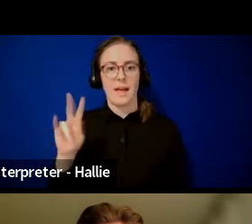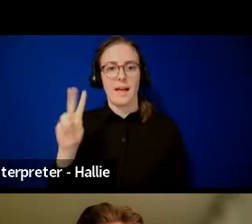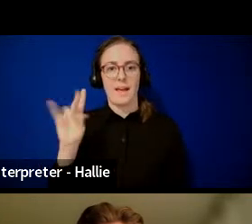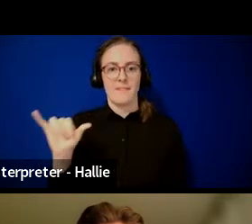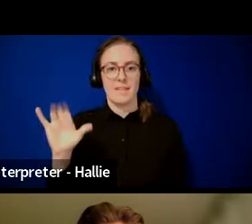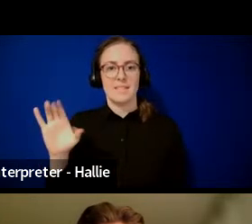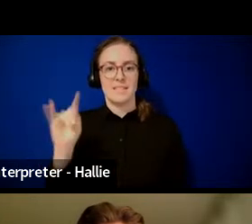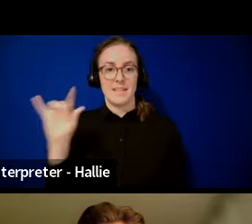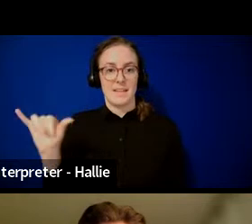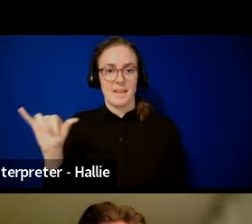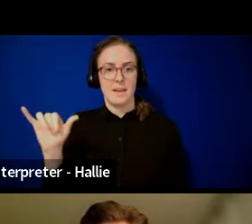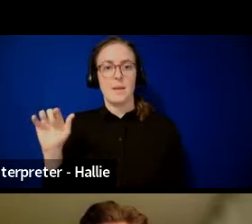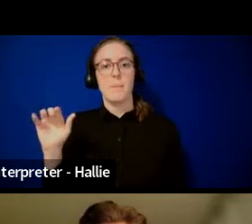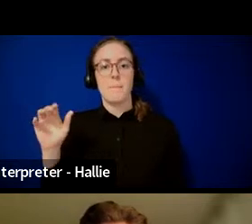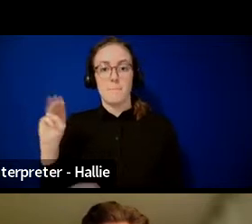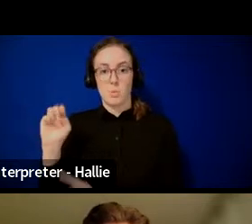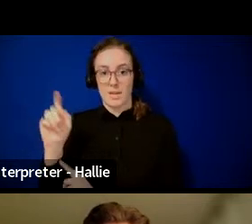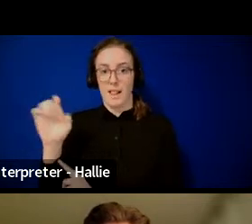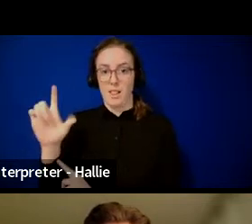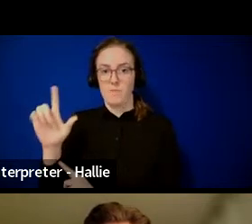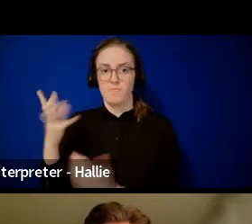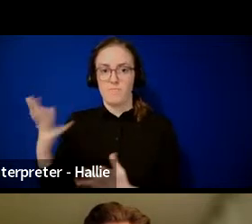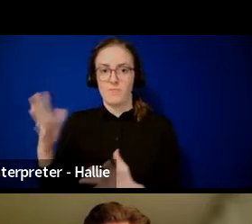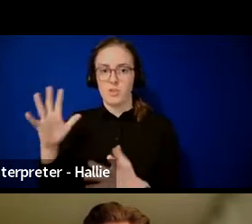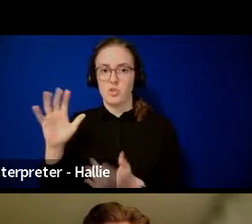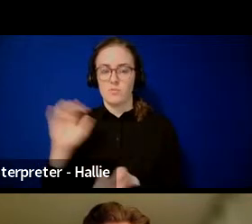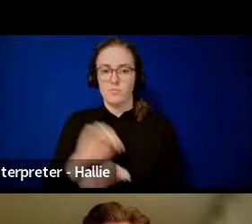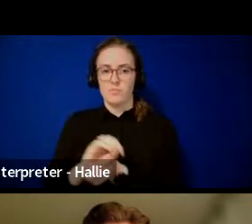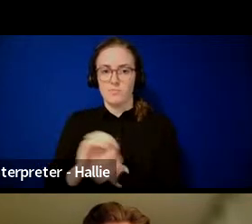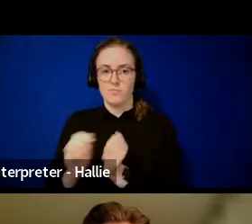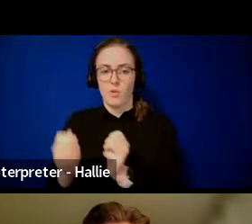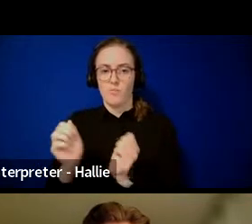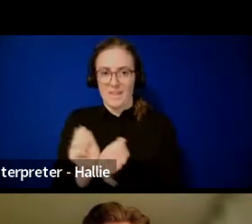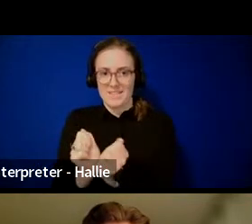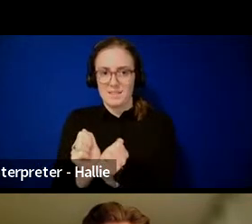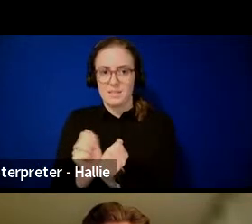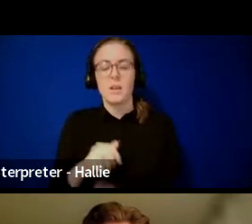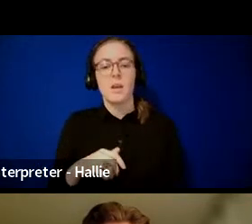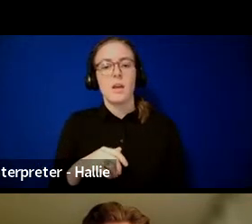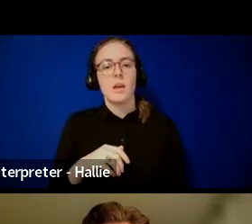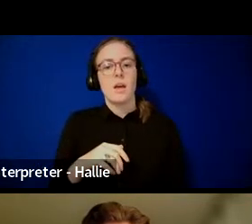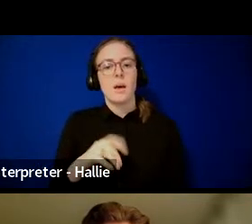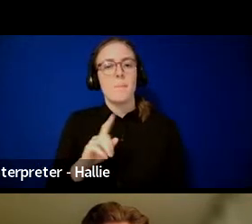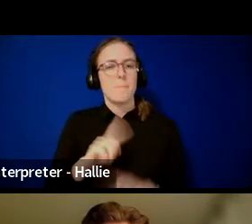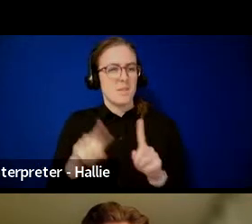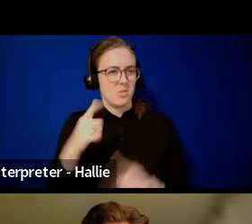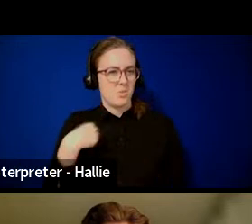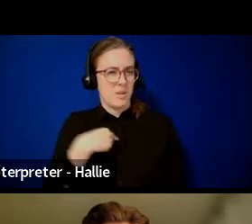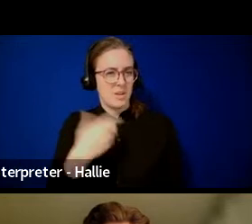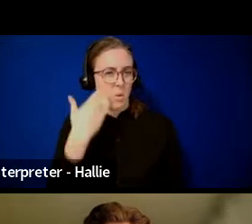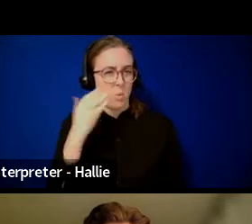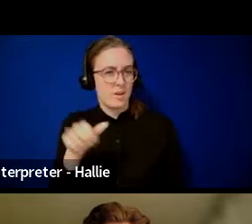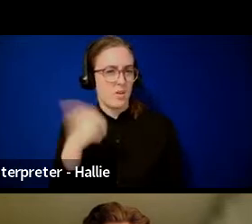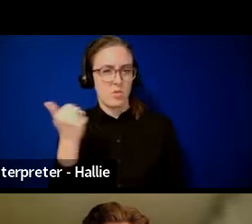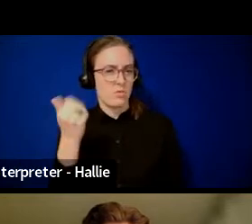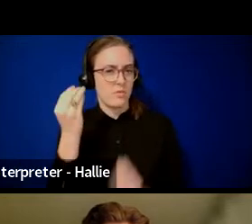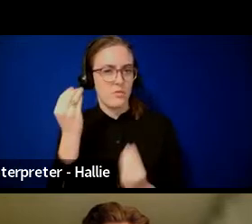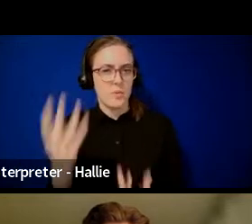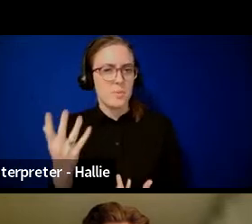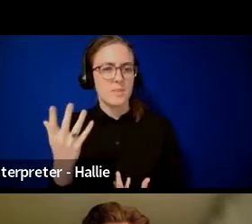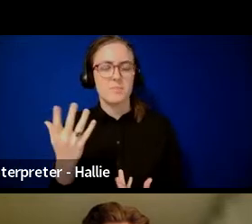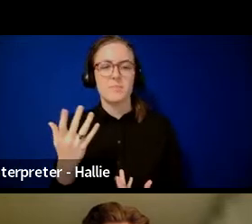was apprehended, but do we know if any other information, like did he live in